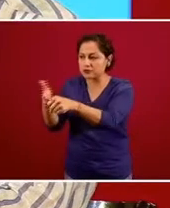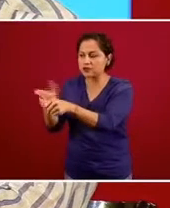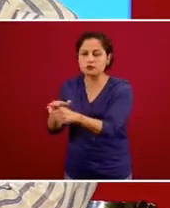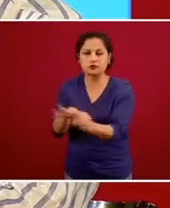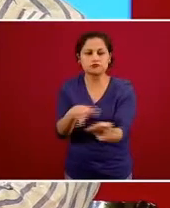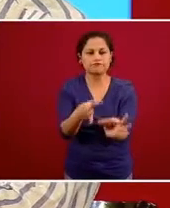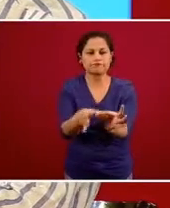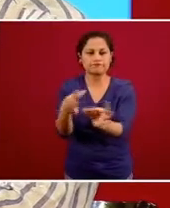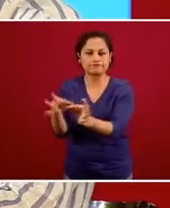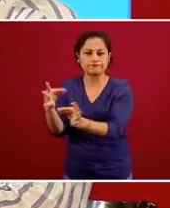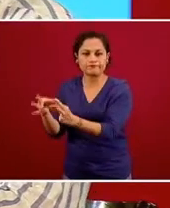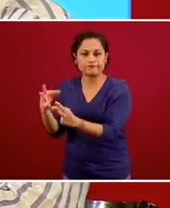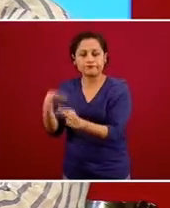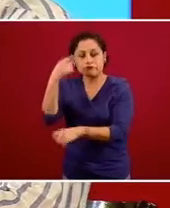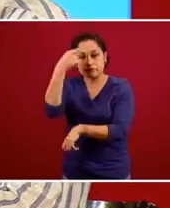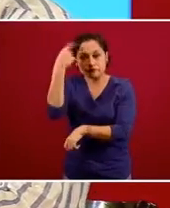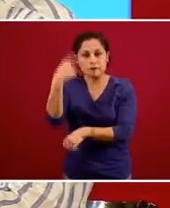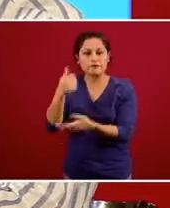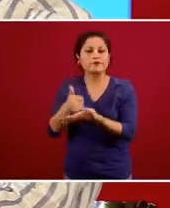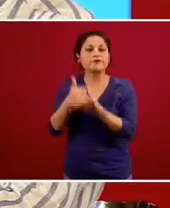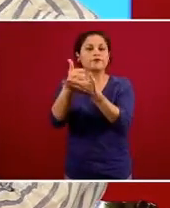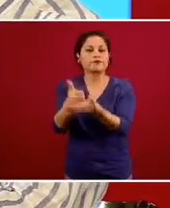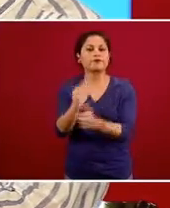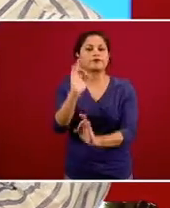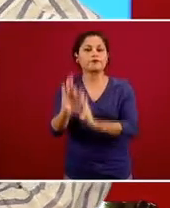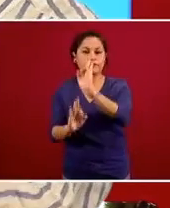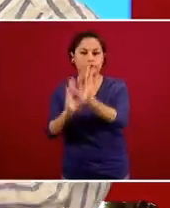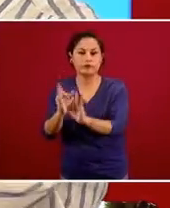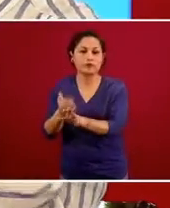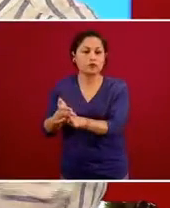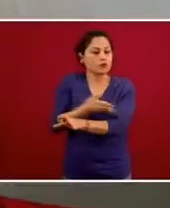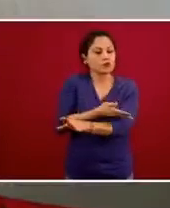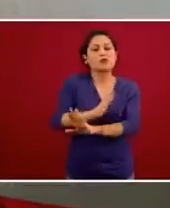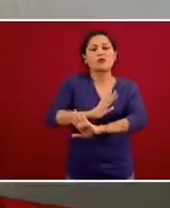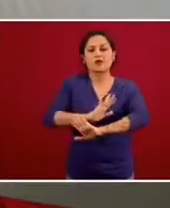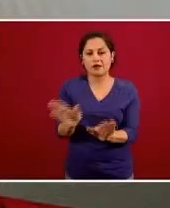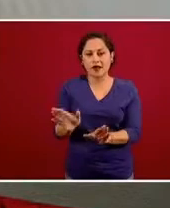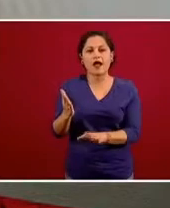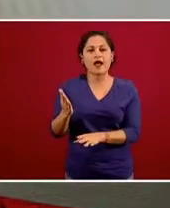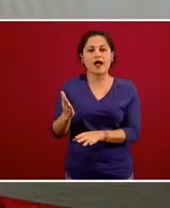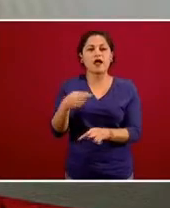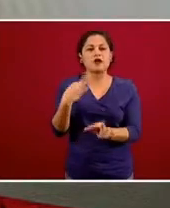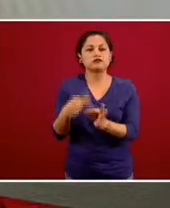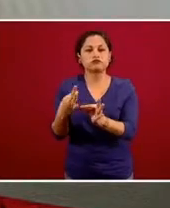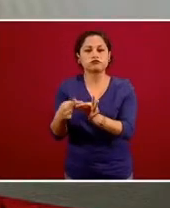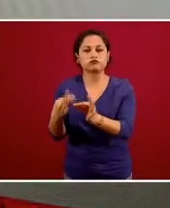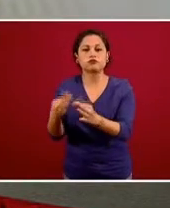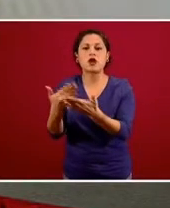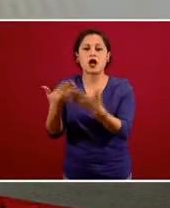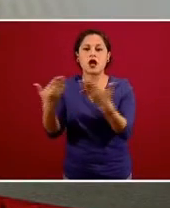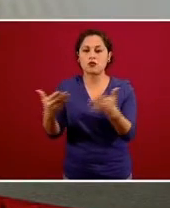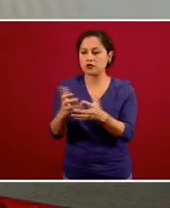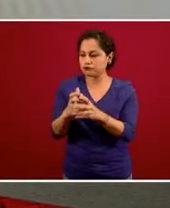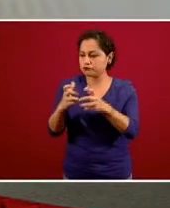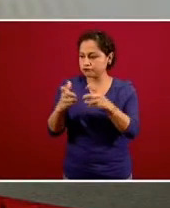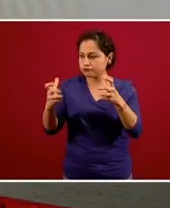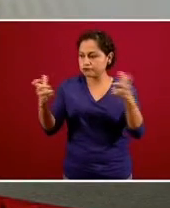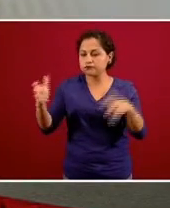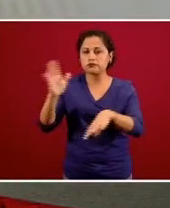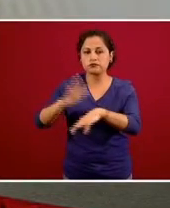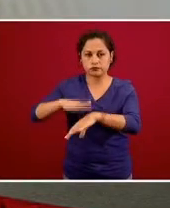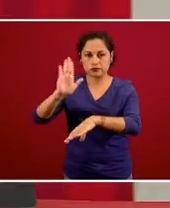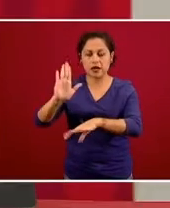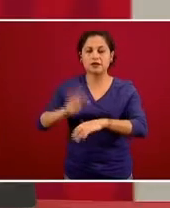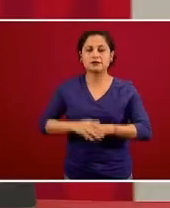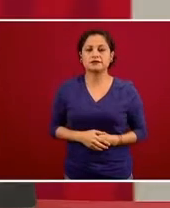the strategy of hospital reconversion that we have been implementing in several weeks ago, and that has